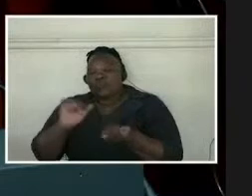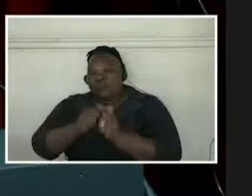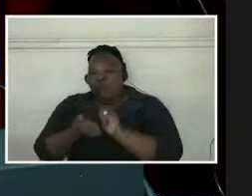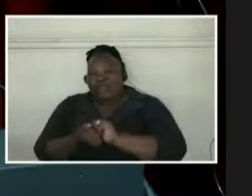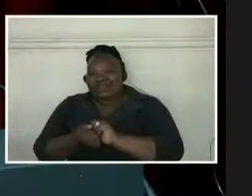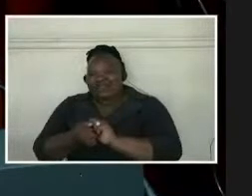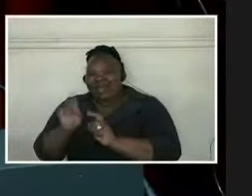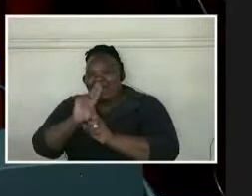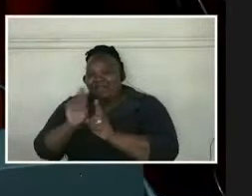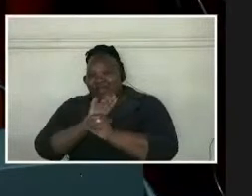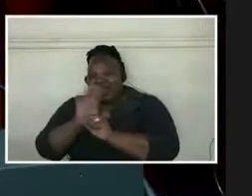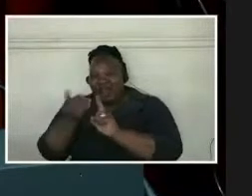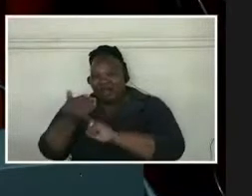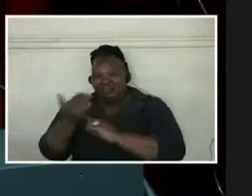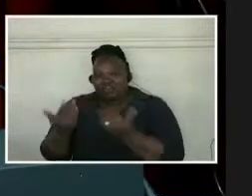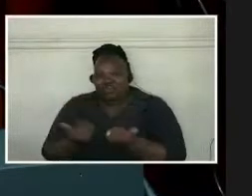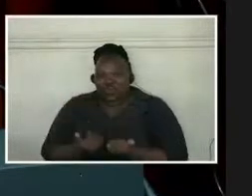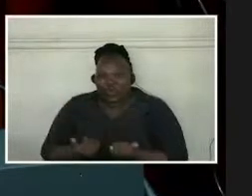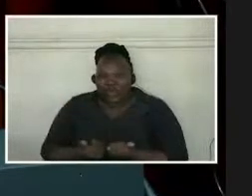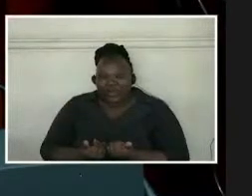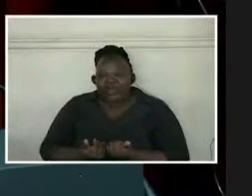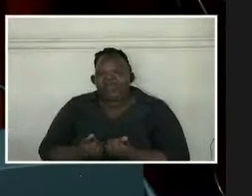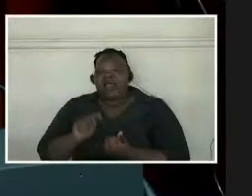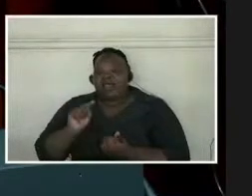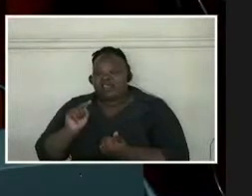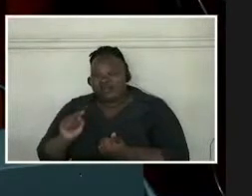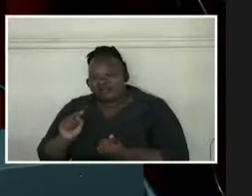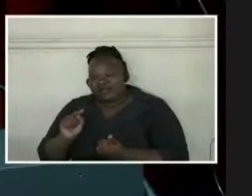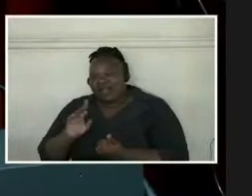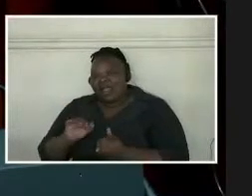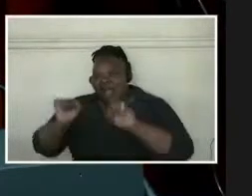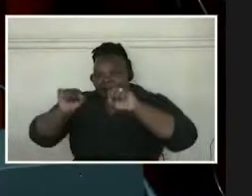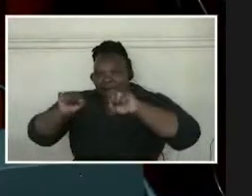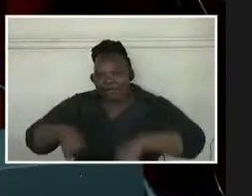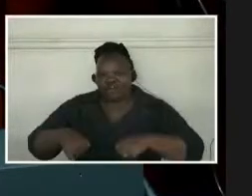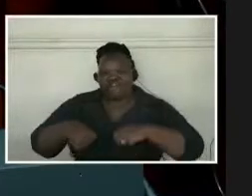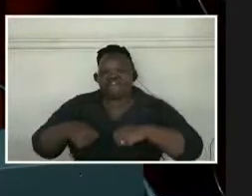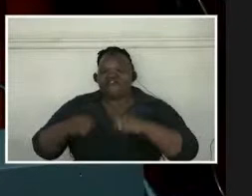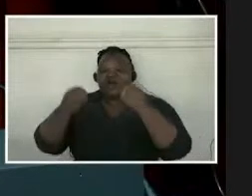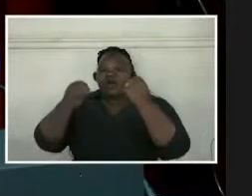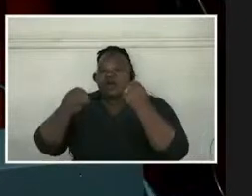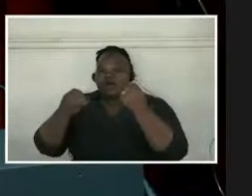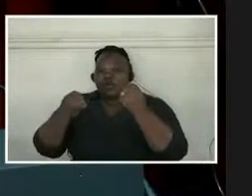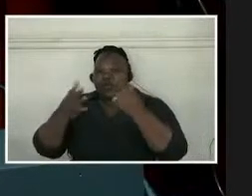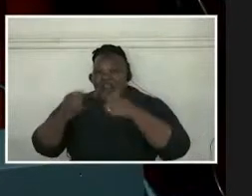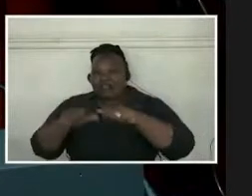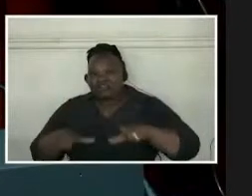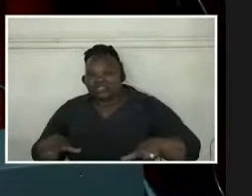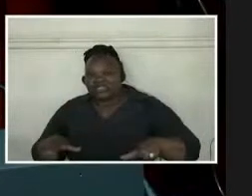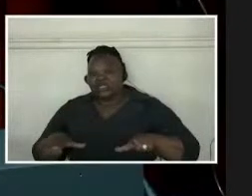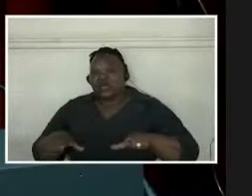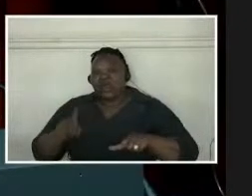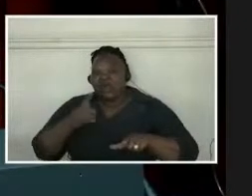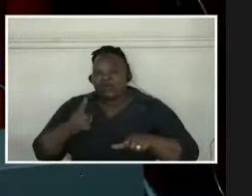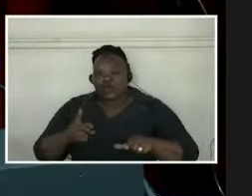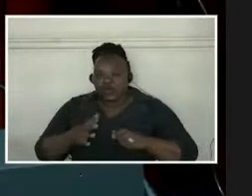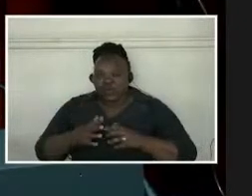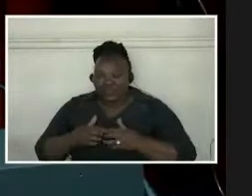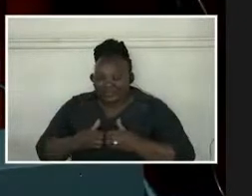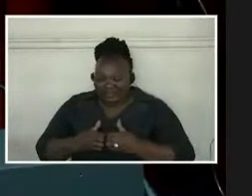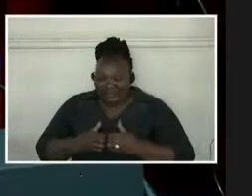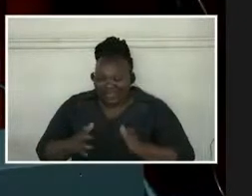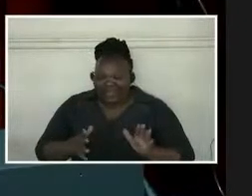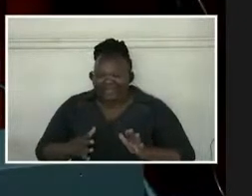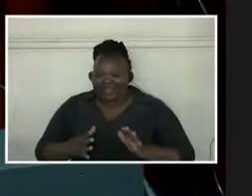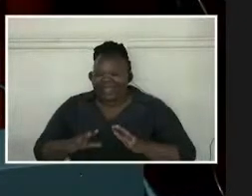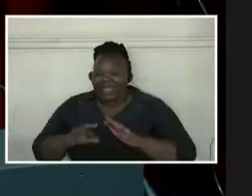programs in our schools the framework has been approved by the cabinet and will be implemented as a blueprint